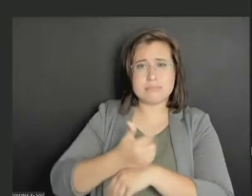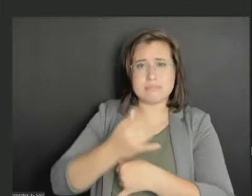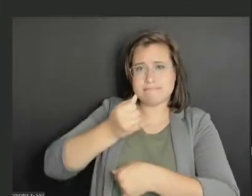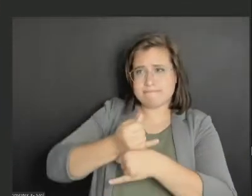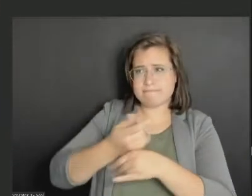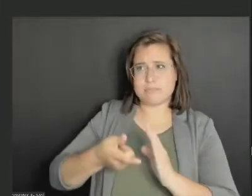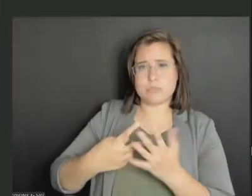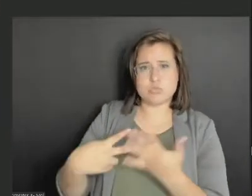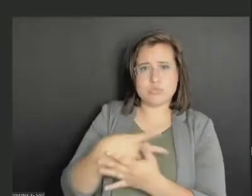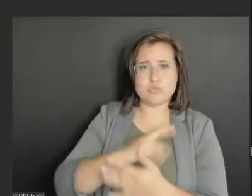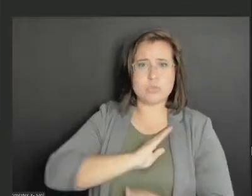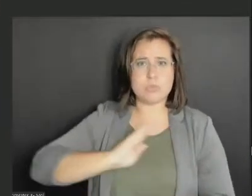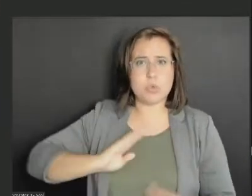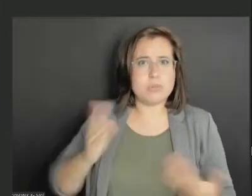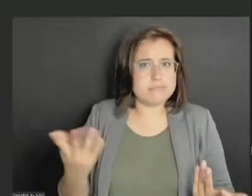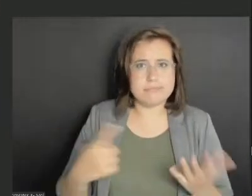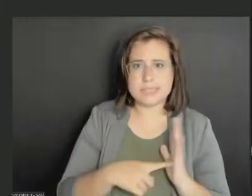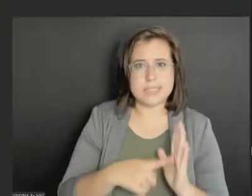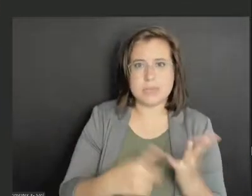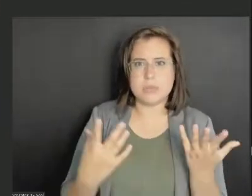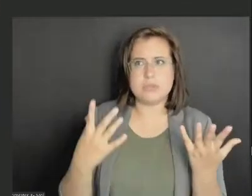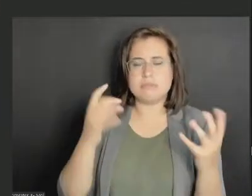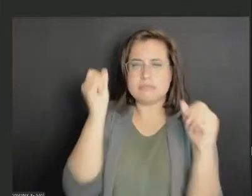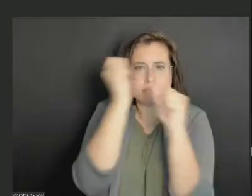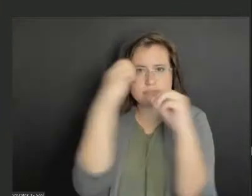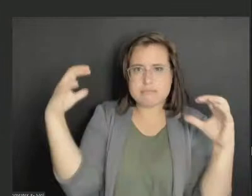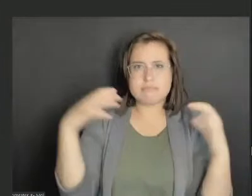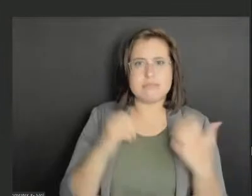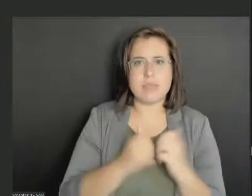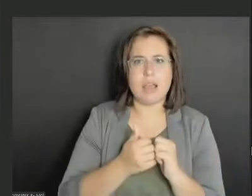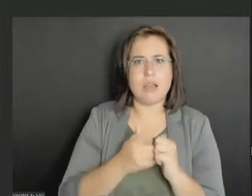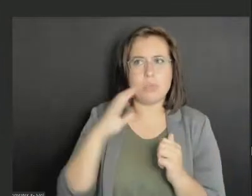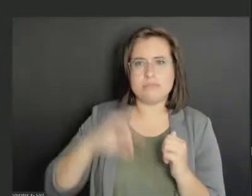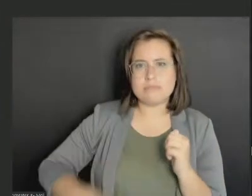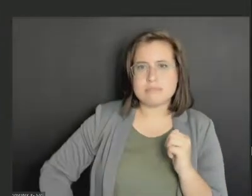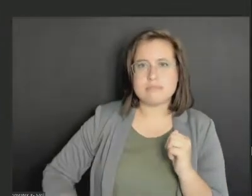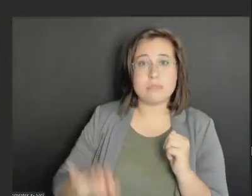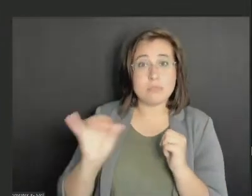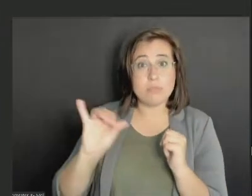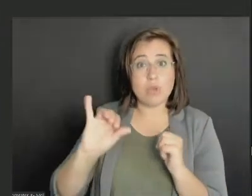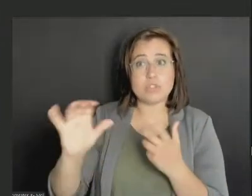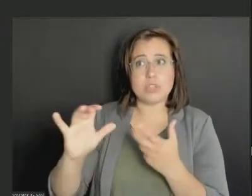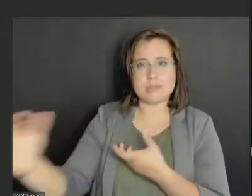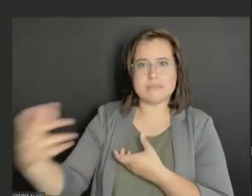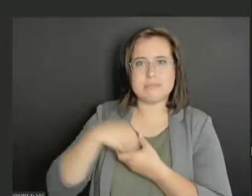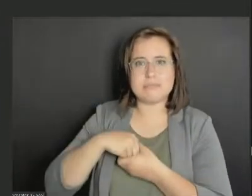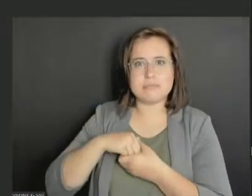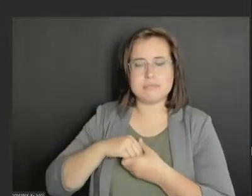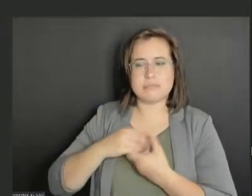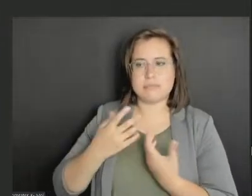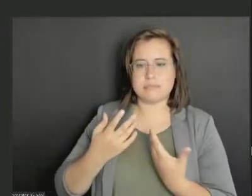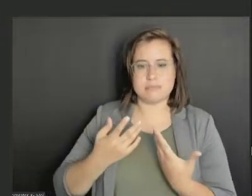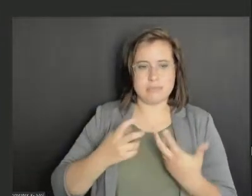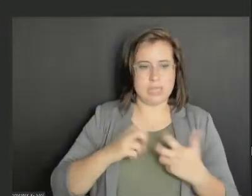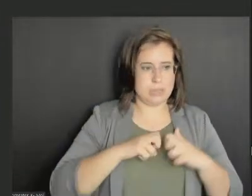example. Imagine what we can do, as well as including them from pretty much the problem idea brainstorming